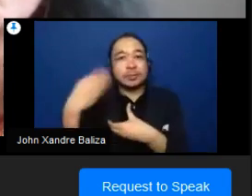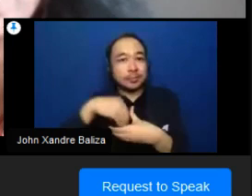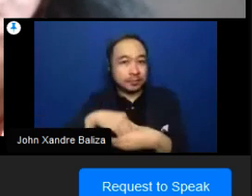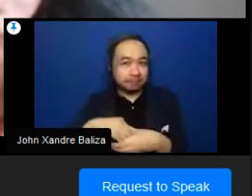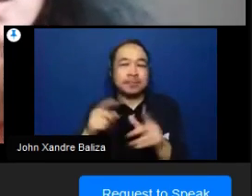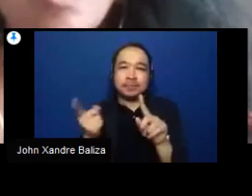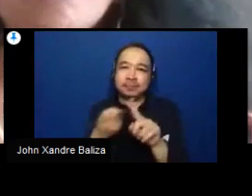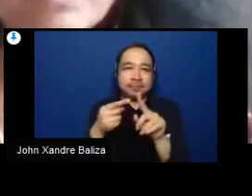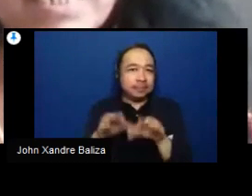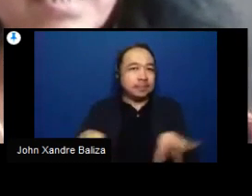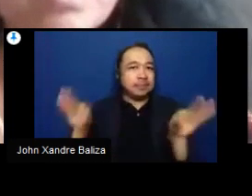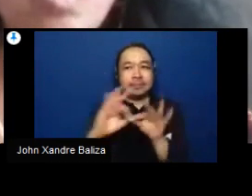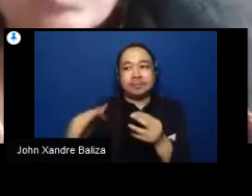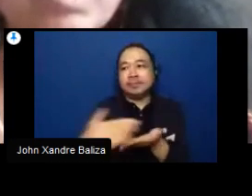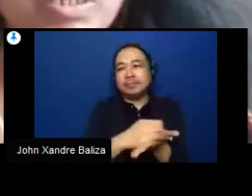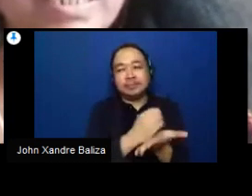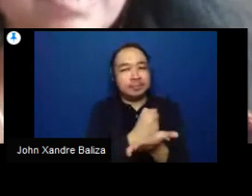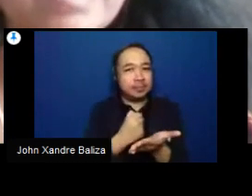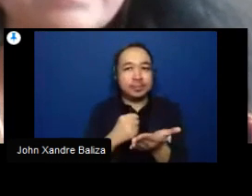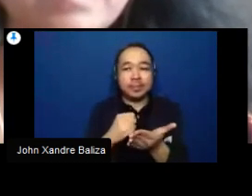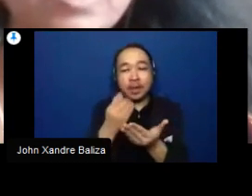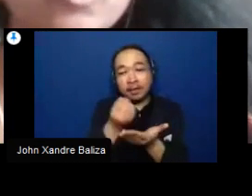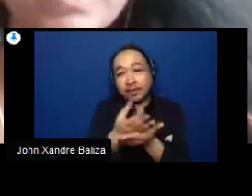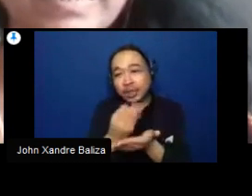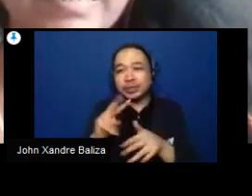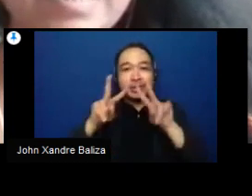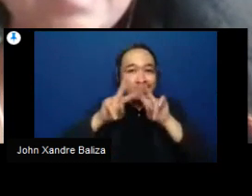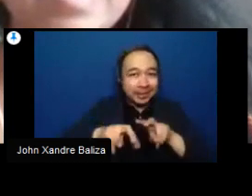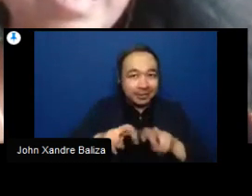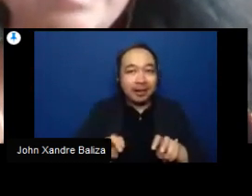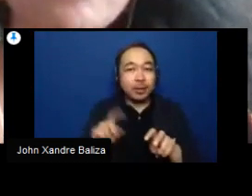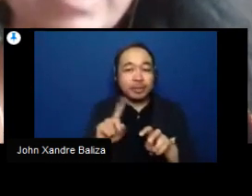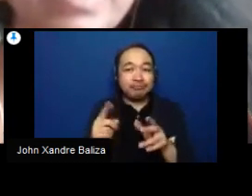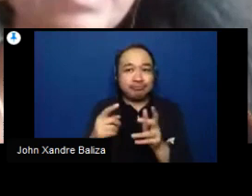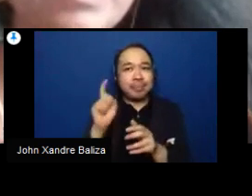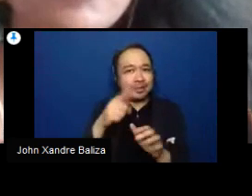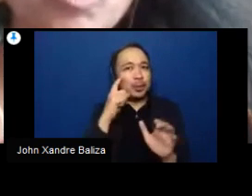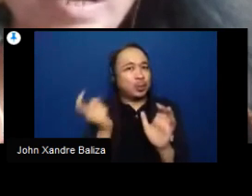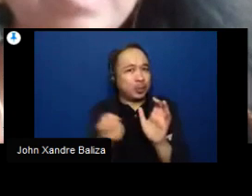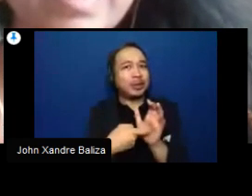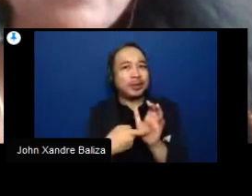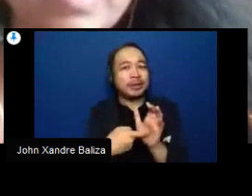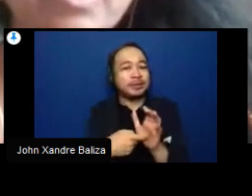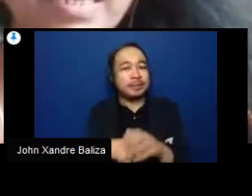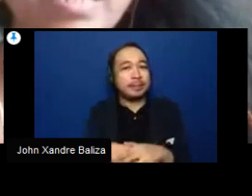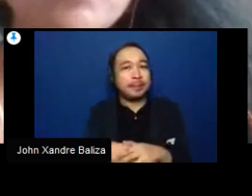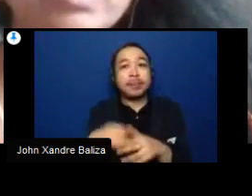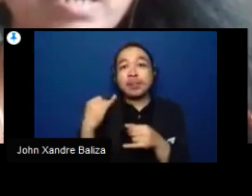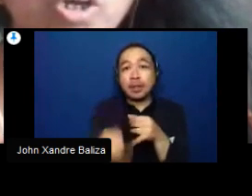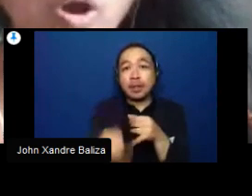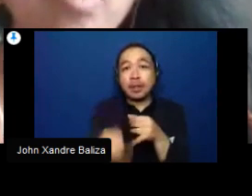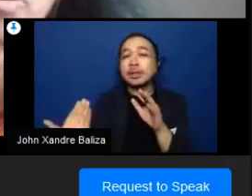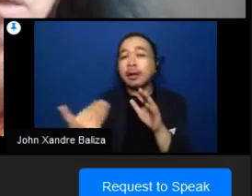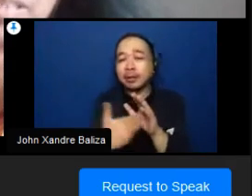and dissemination of data on communities, and this needs to be recognized. And finally, we would once again reiterate